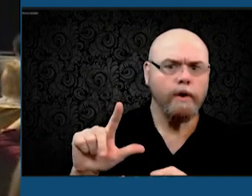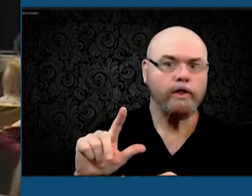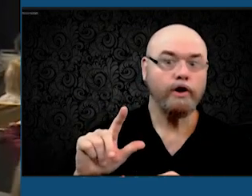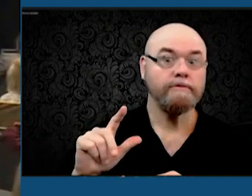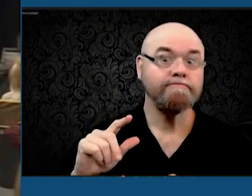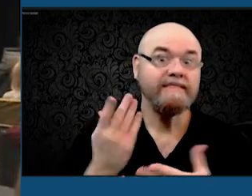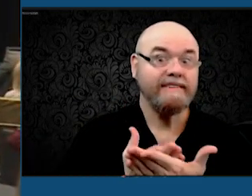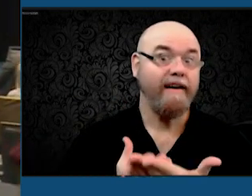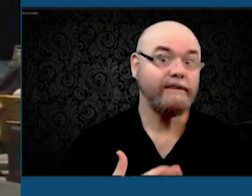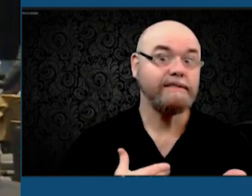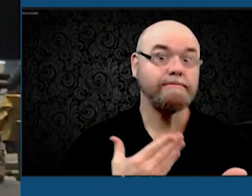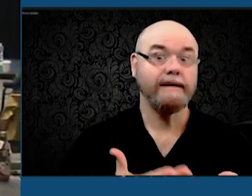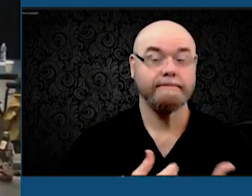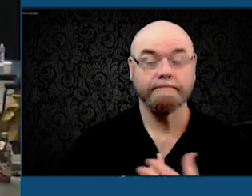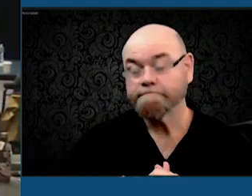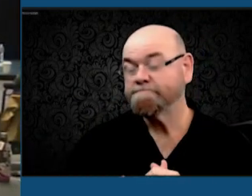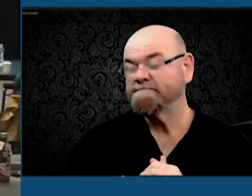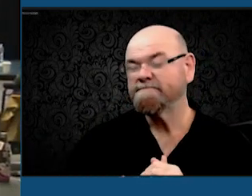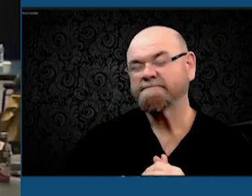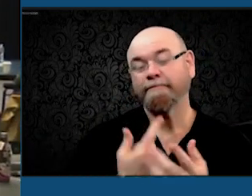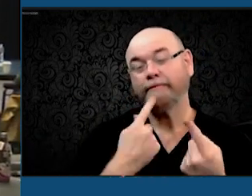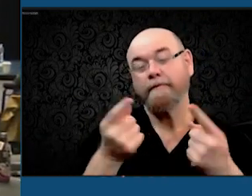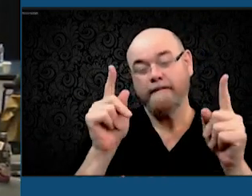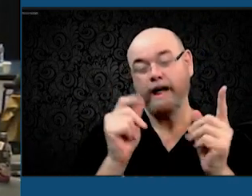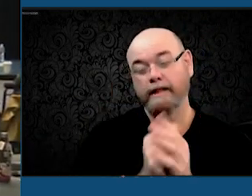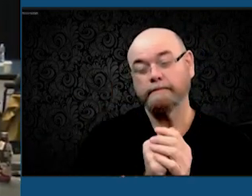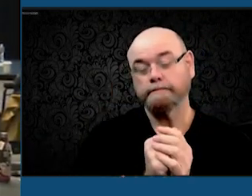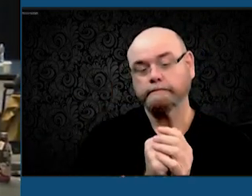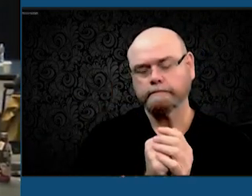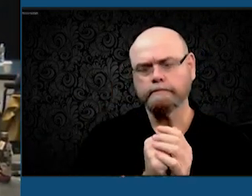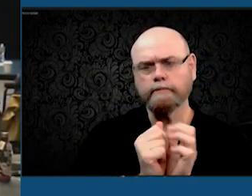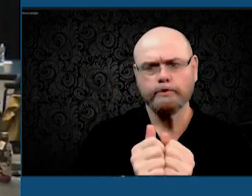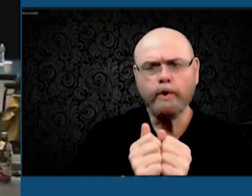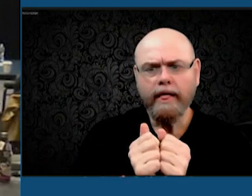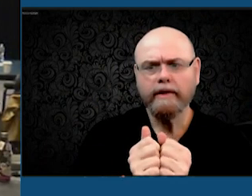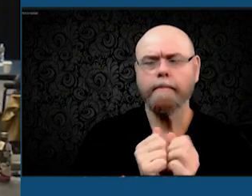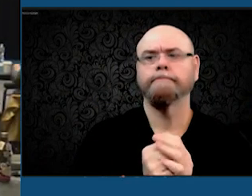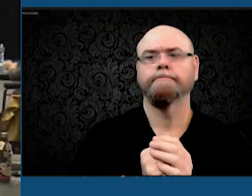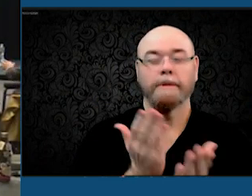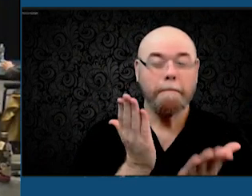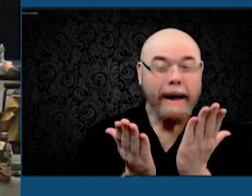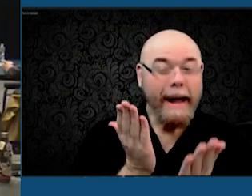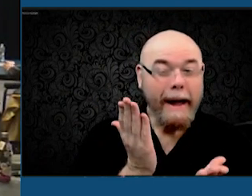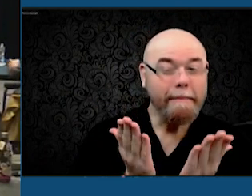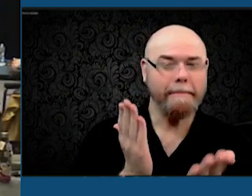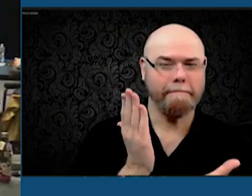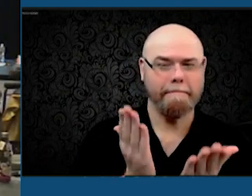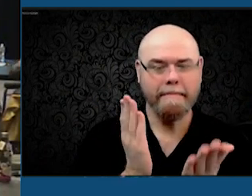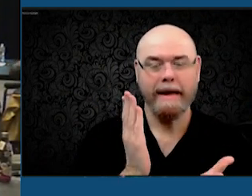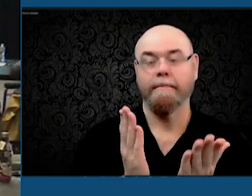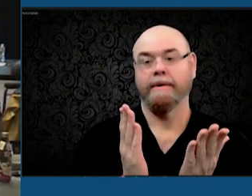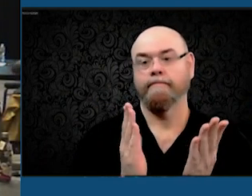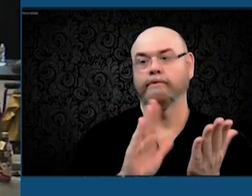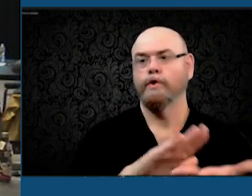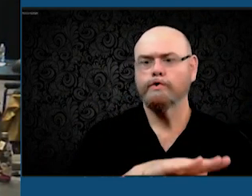finally, together, because we can only do this together, maybe, just maybe, we can create schools and communities